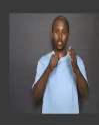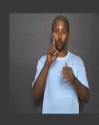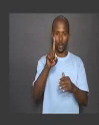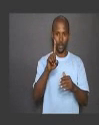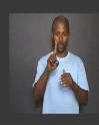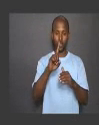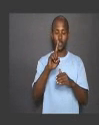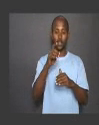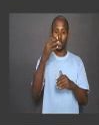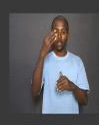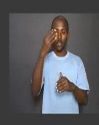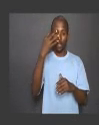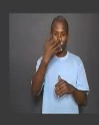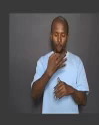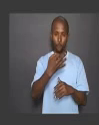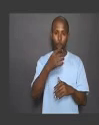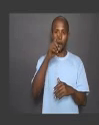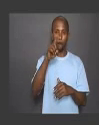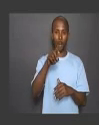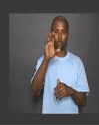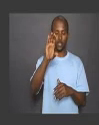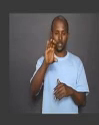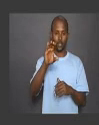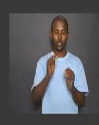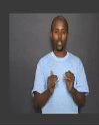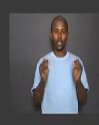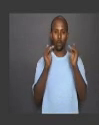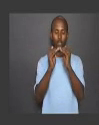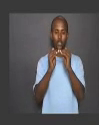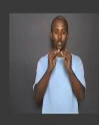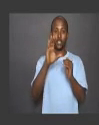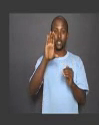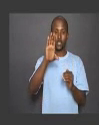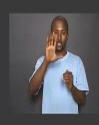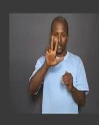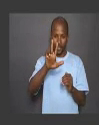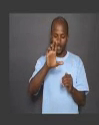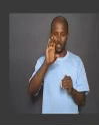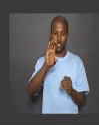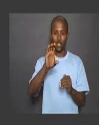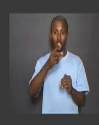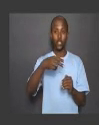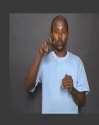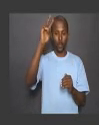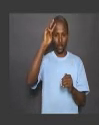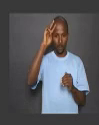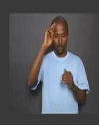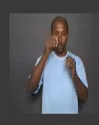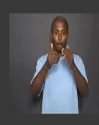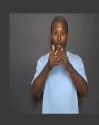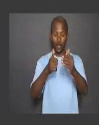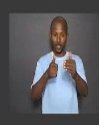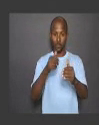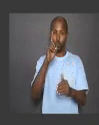so f prime of c equals 3c squared